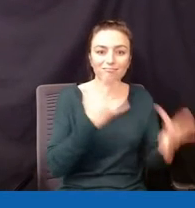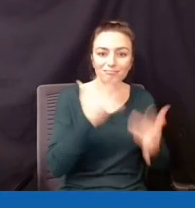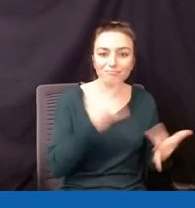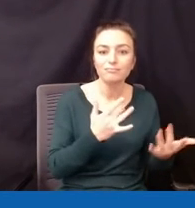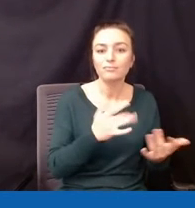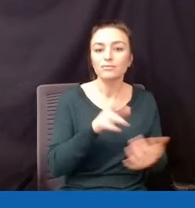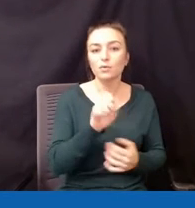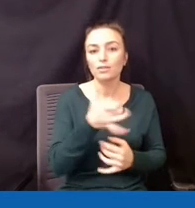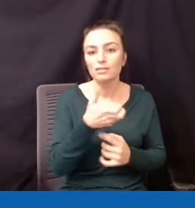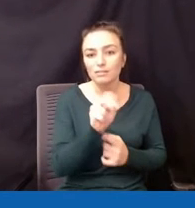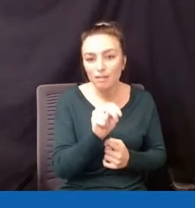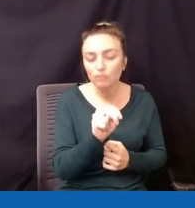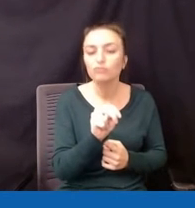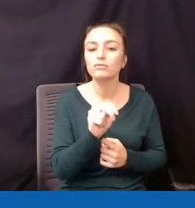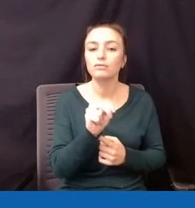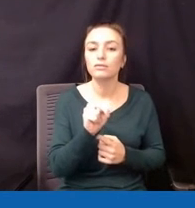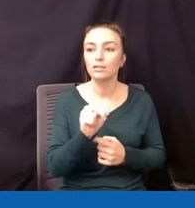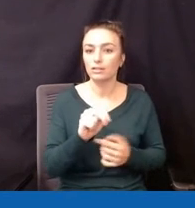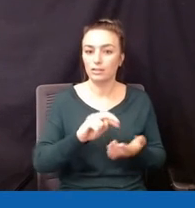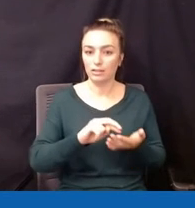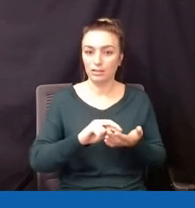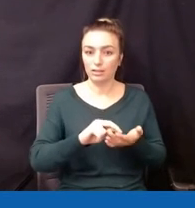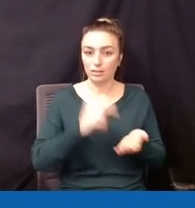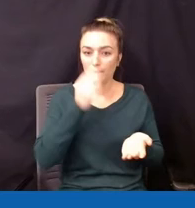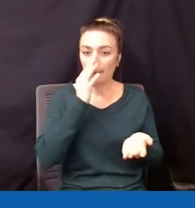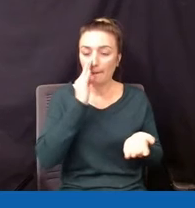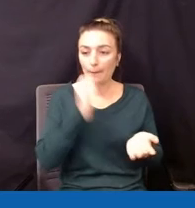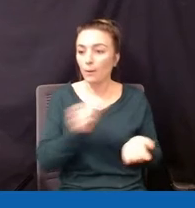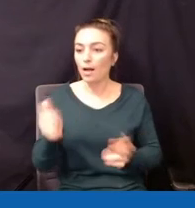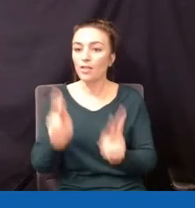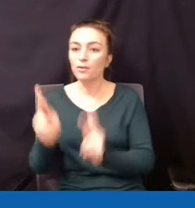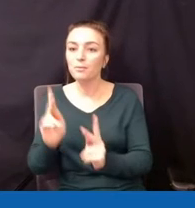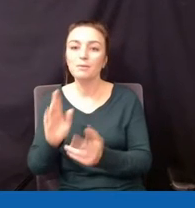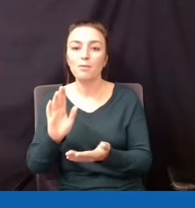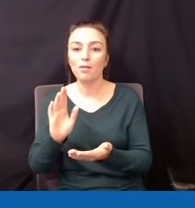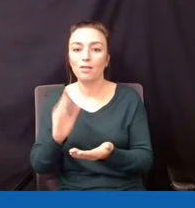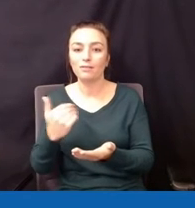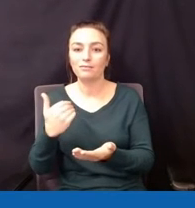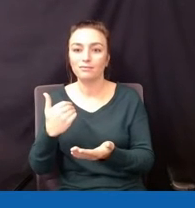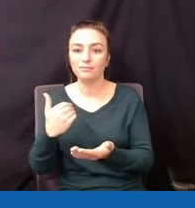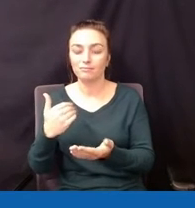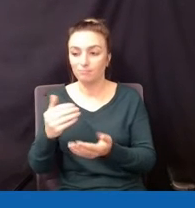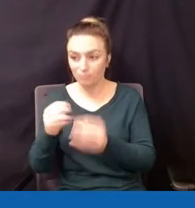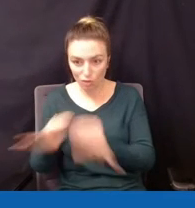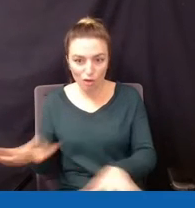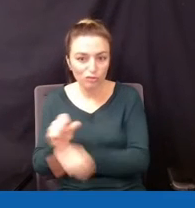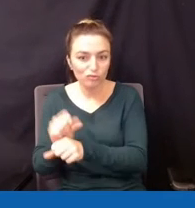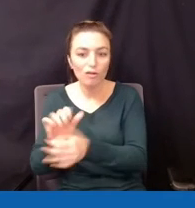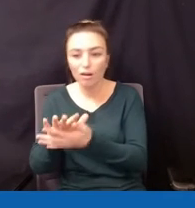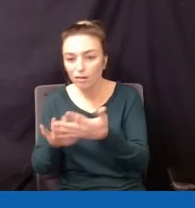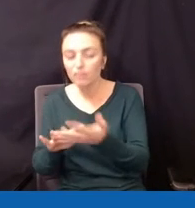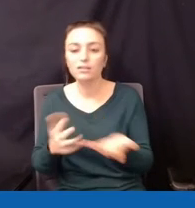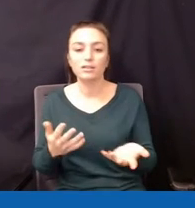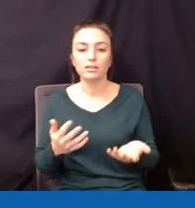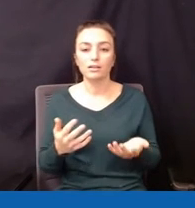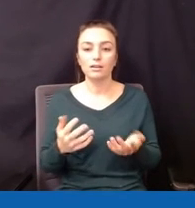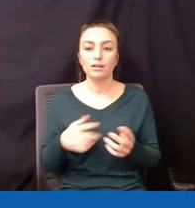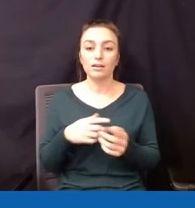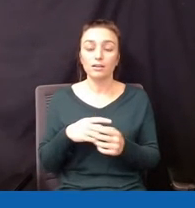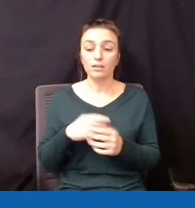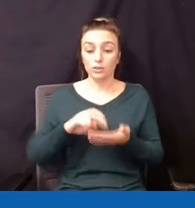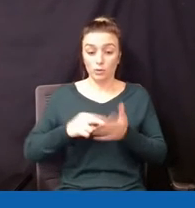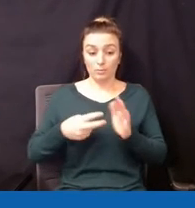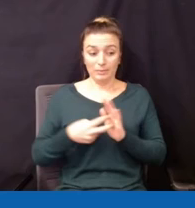few of us have become fabulously wealthy, whereas a large numbers of people have even lost their jobs. The widening of inequalities,